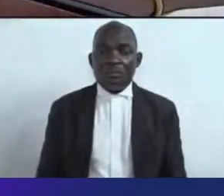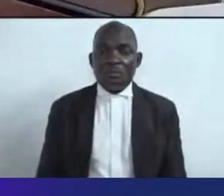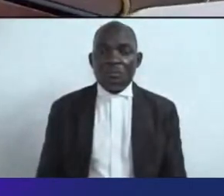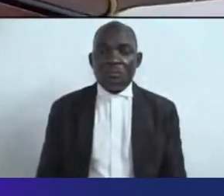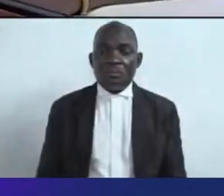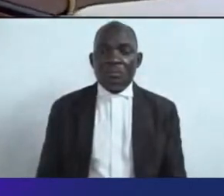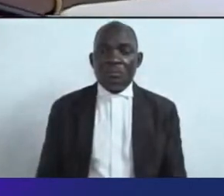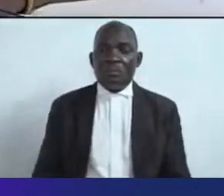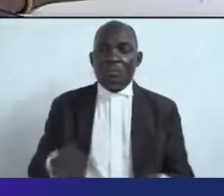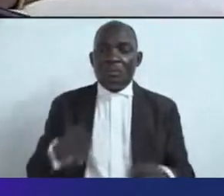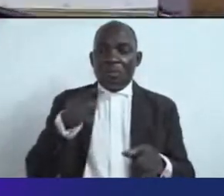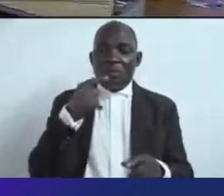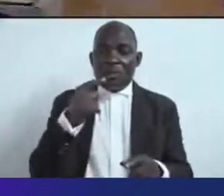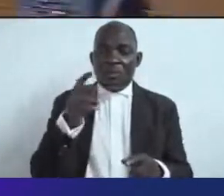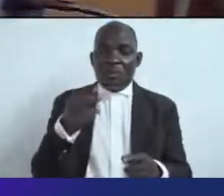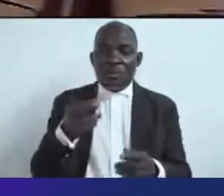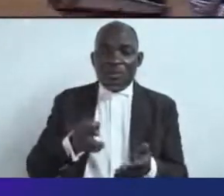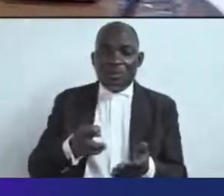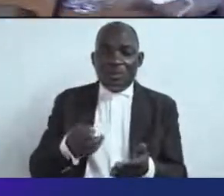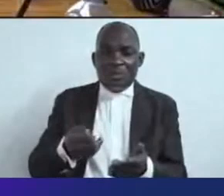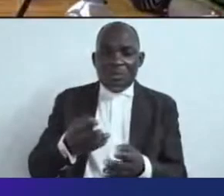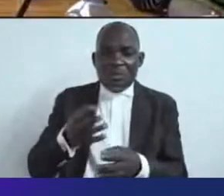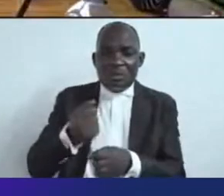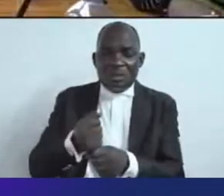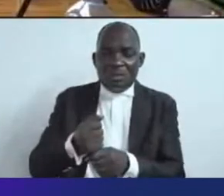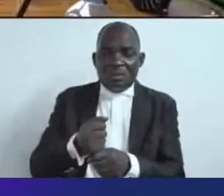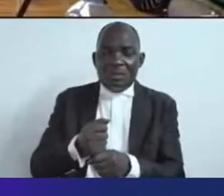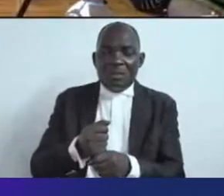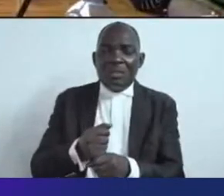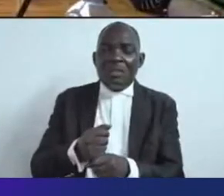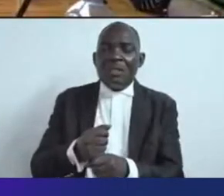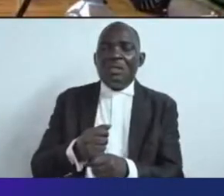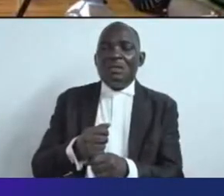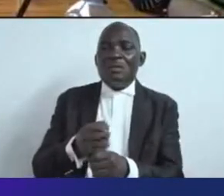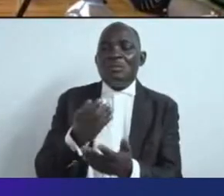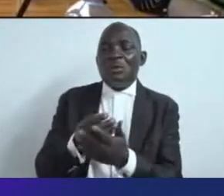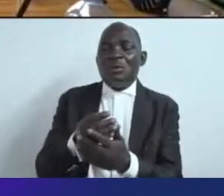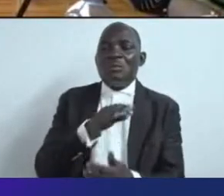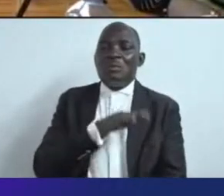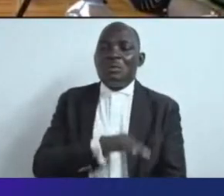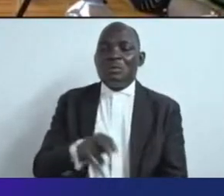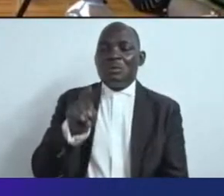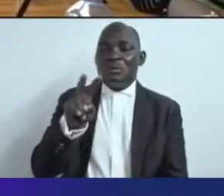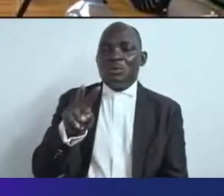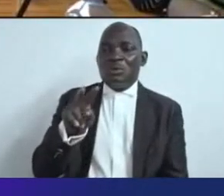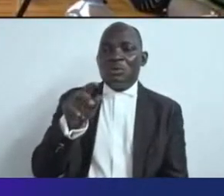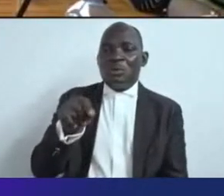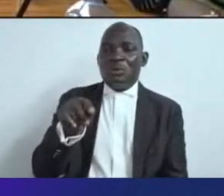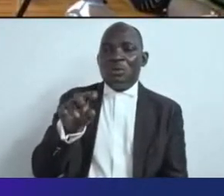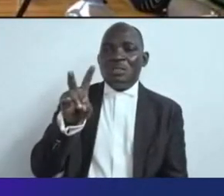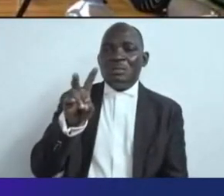Mr. Governor, you said we recorded a trade surplus of 2.7 billion.